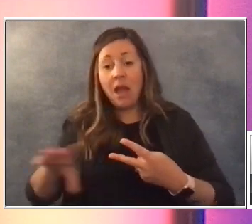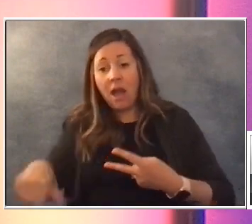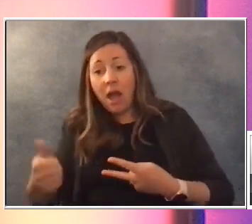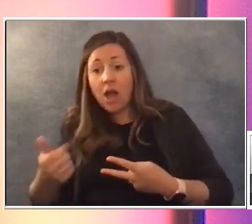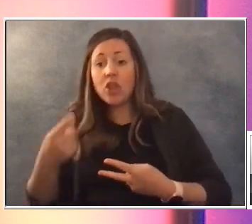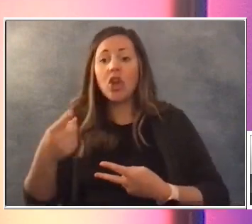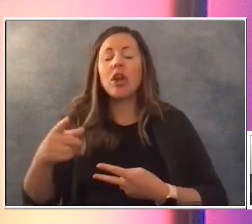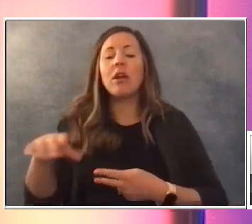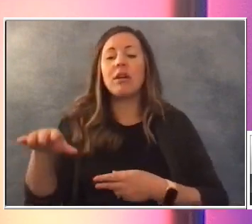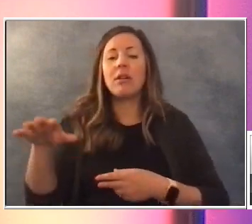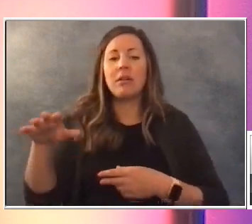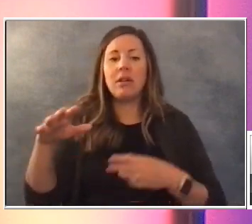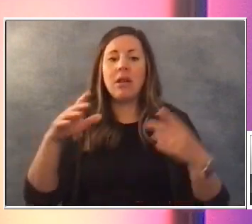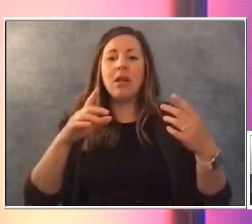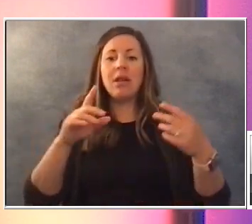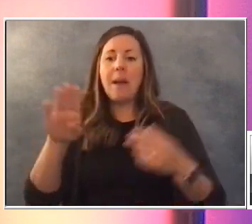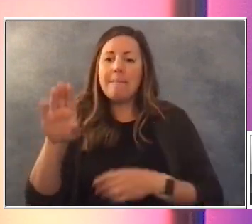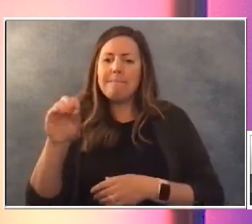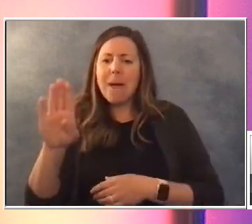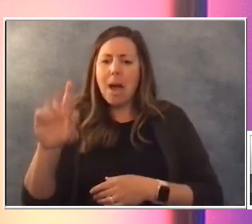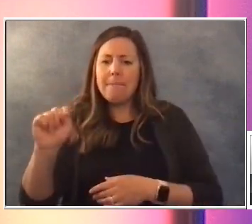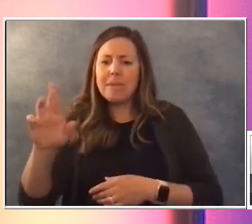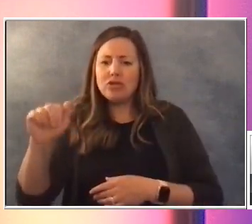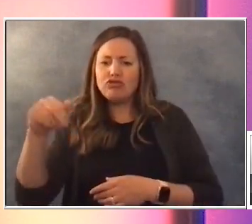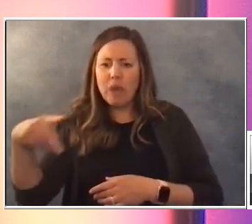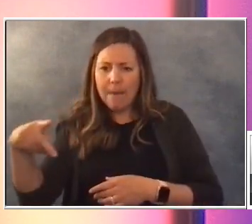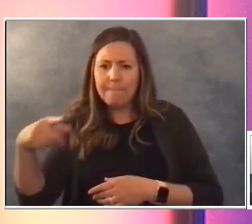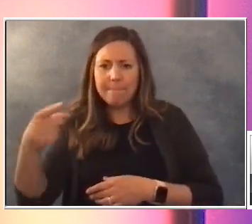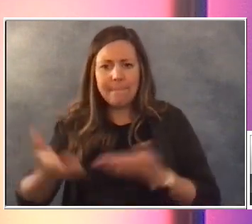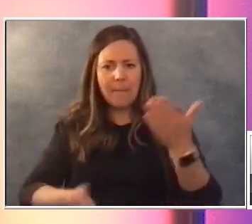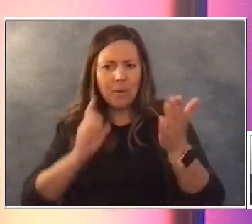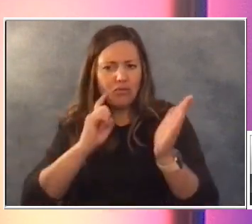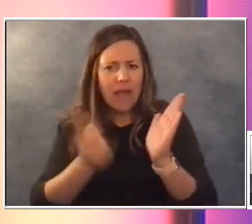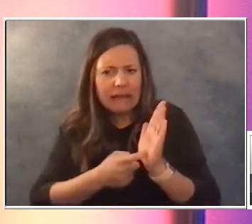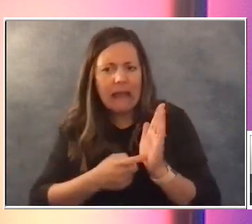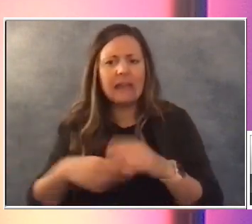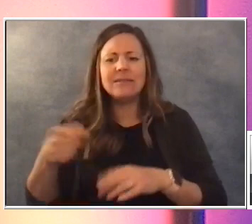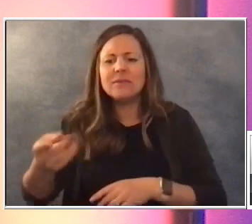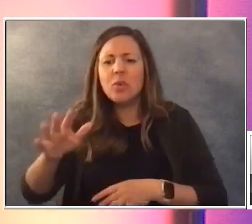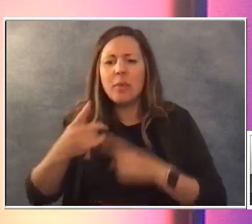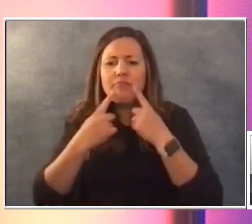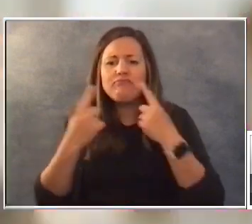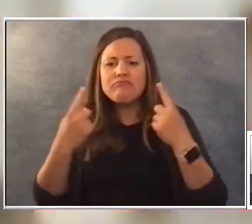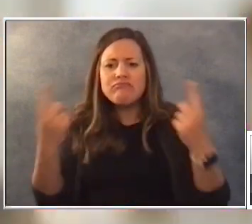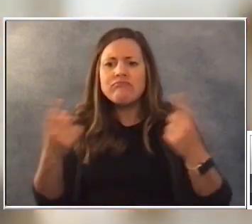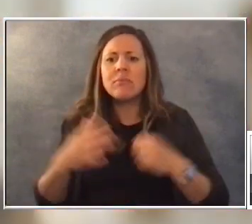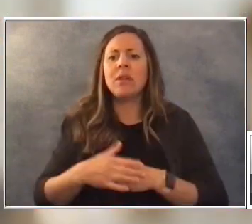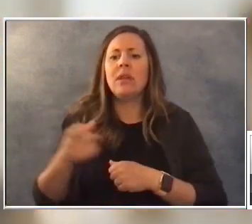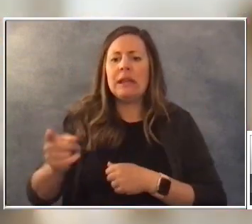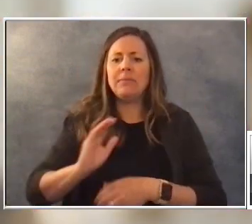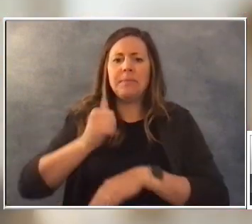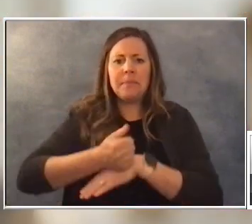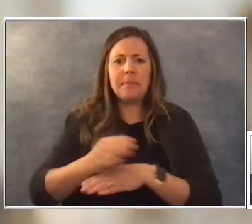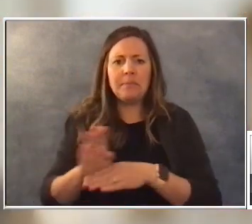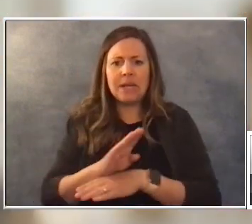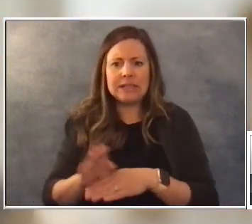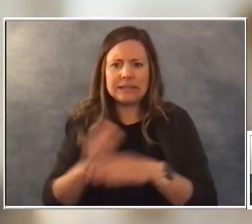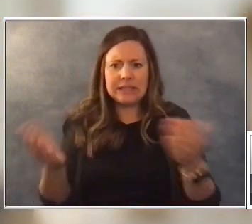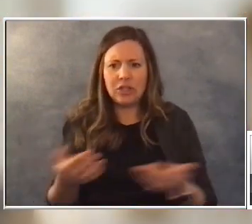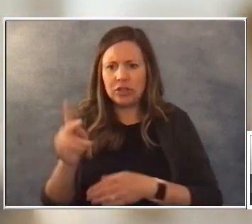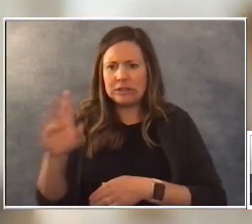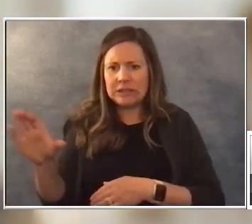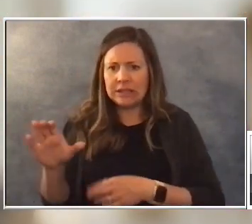entrepreneur named Bob Trapp. You might recognize the name. What happened to Bob Trapp was really alarming. I didn't know what to